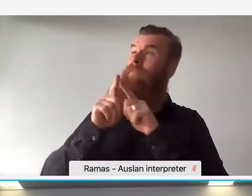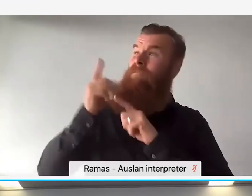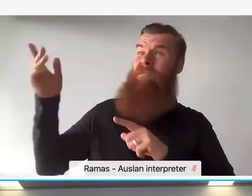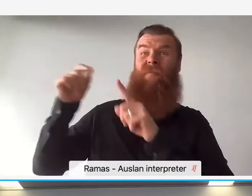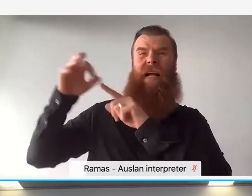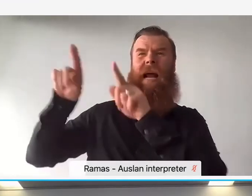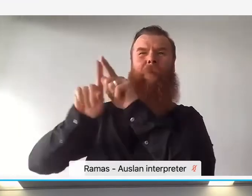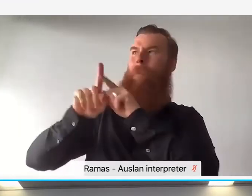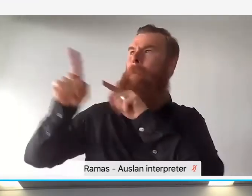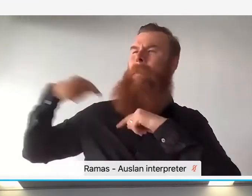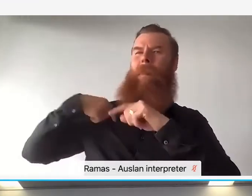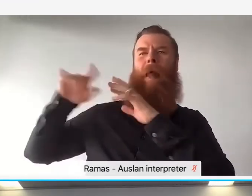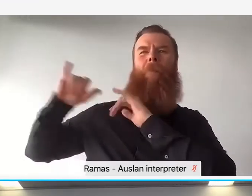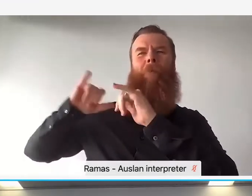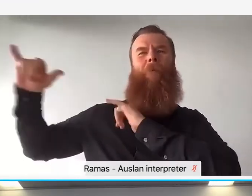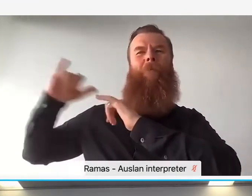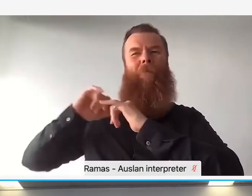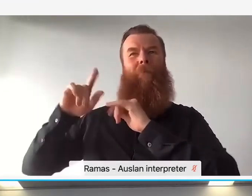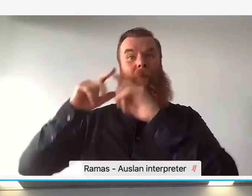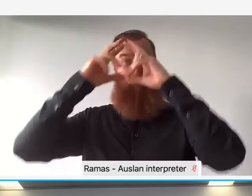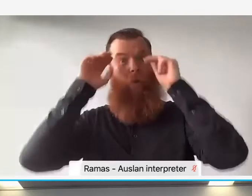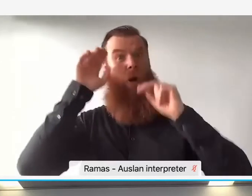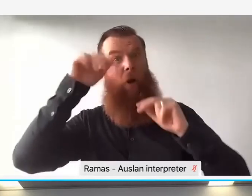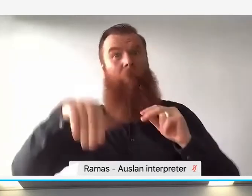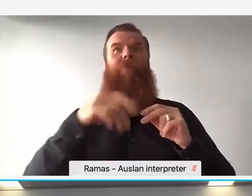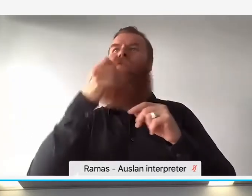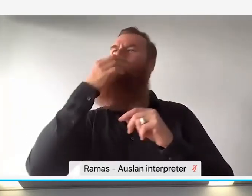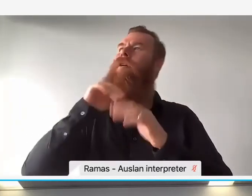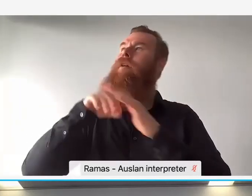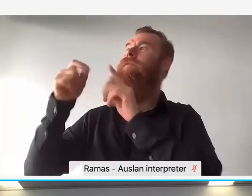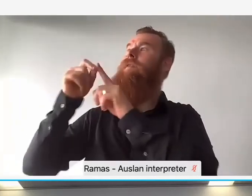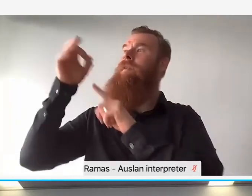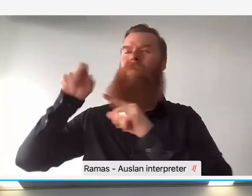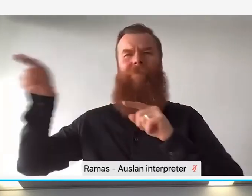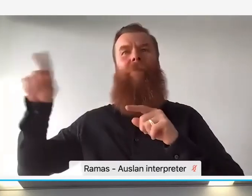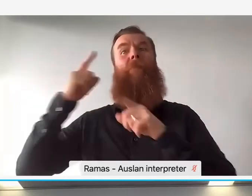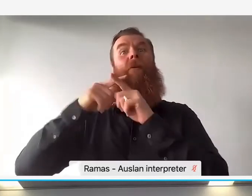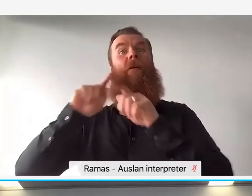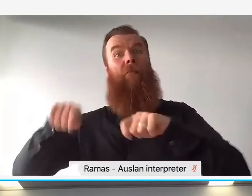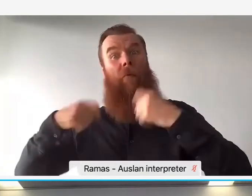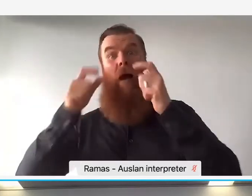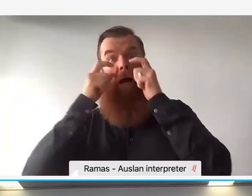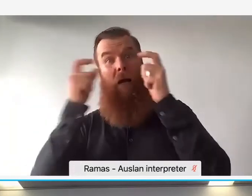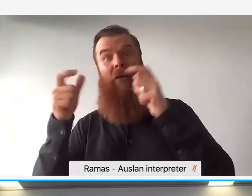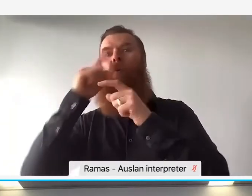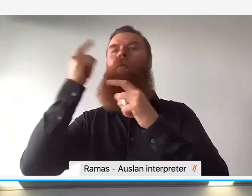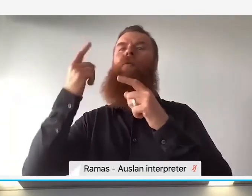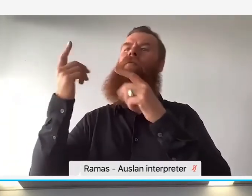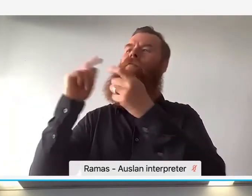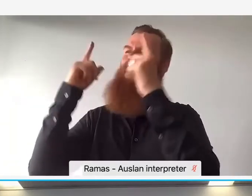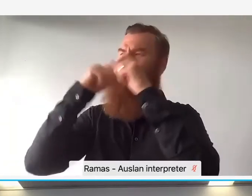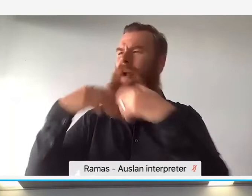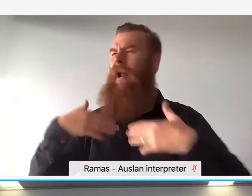residential care facilities are extremely rare in the Pacific, delivering care for those with complex healthcare needs is